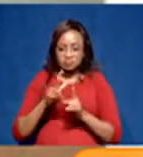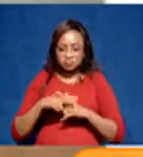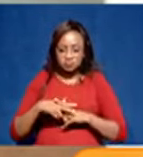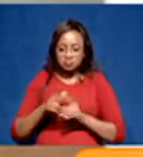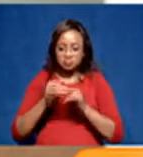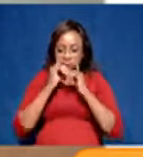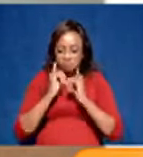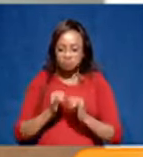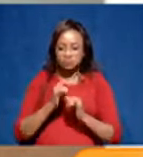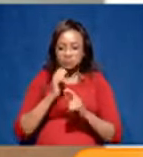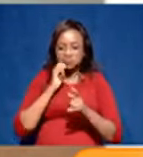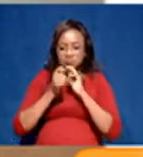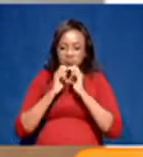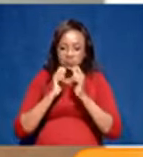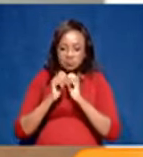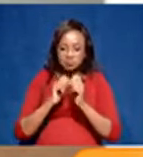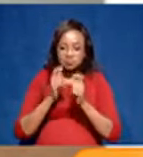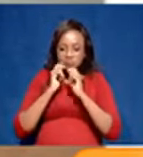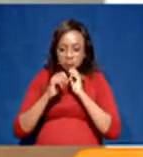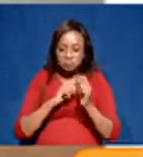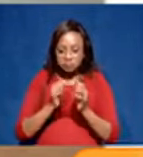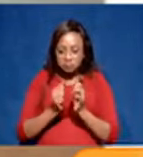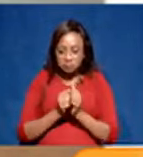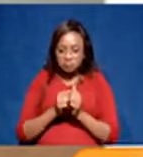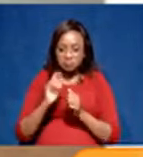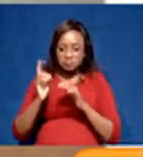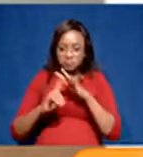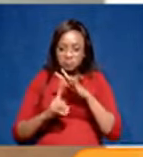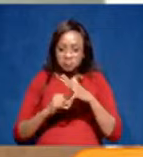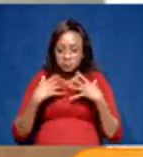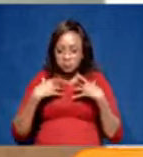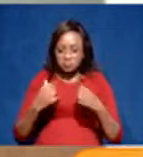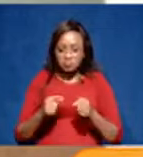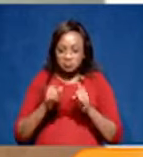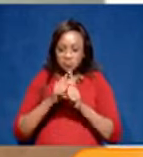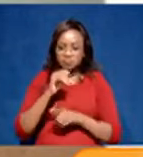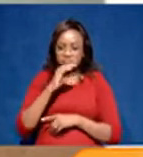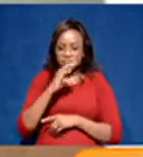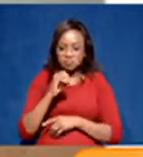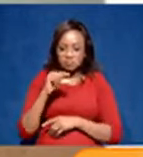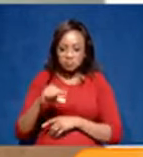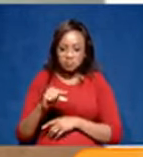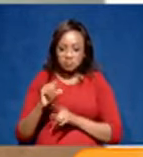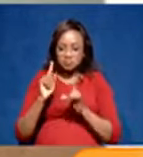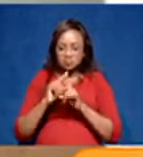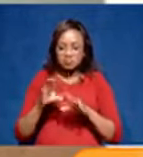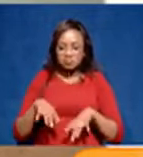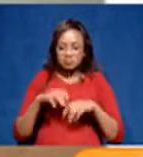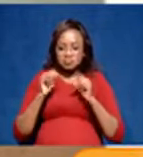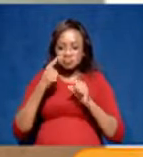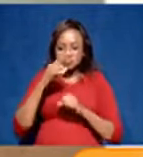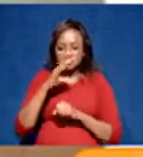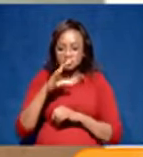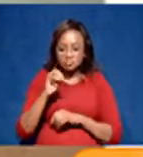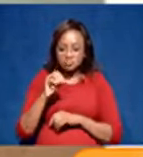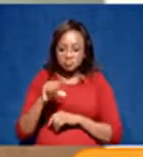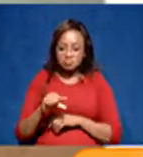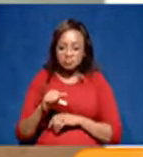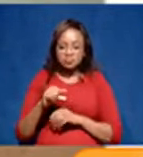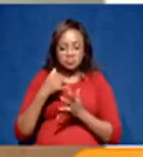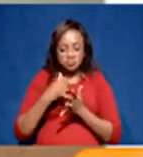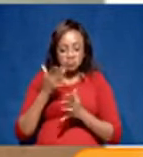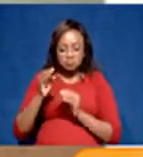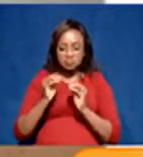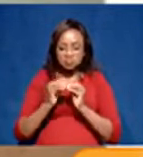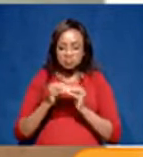did a joint negotiations between the Minister of Health and representative from COG, including the chair of COG and the chair of Health Committee. They sat in that discussion